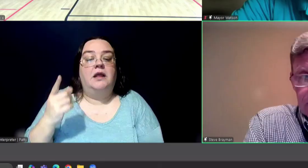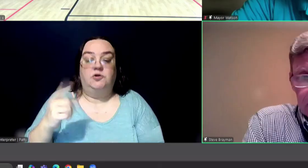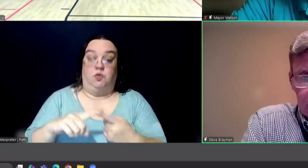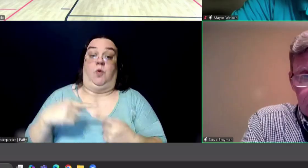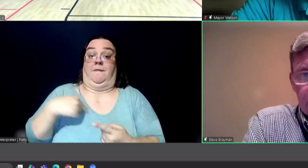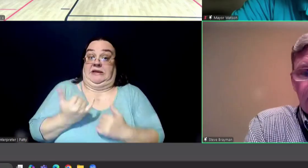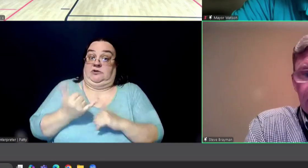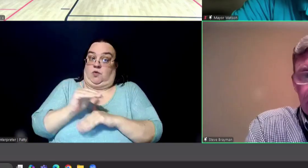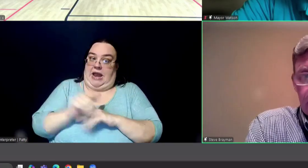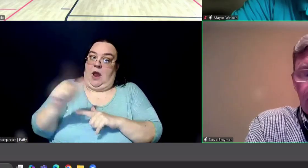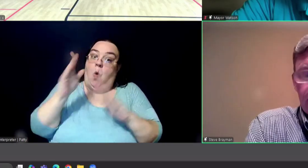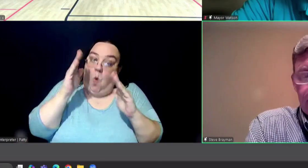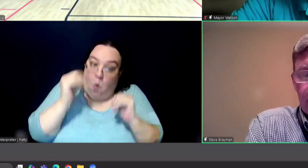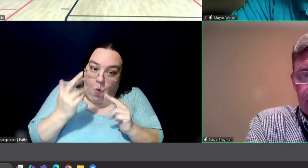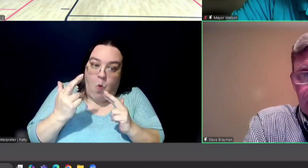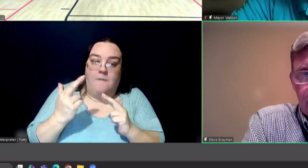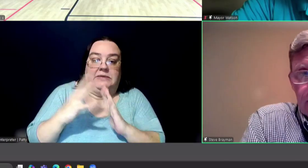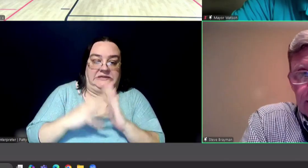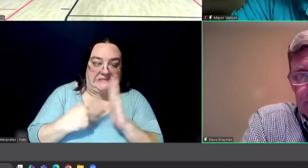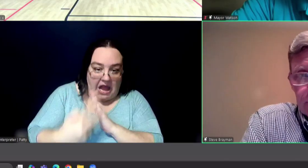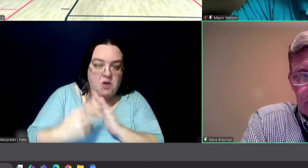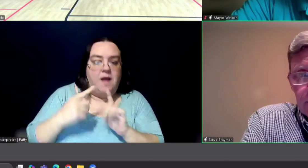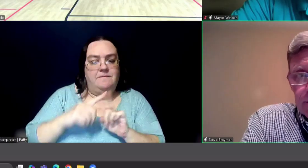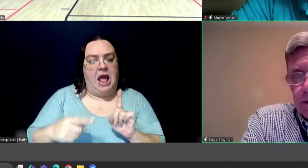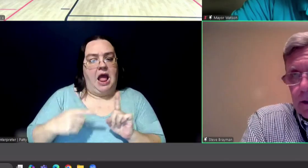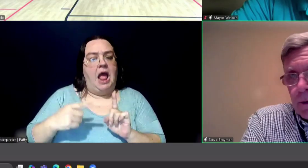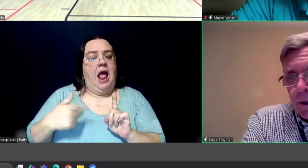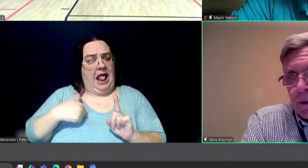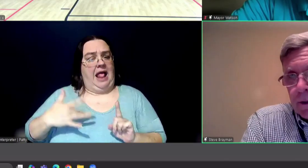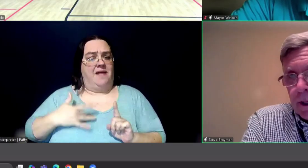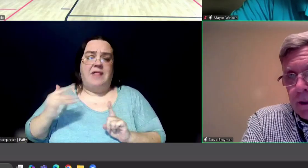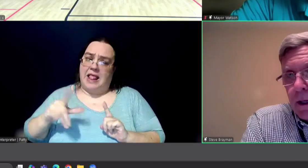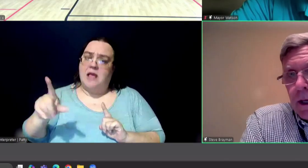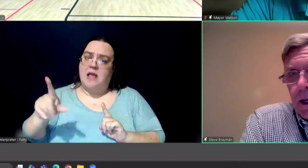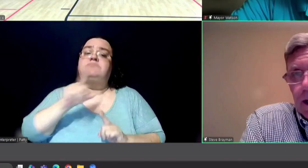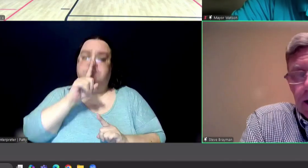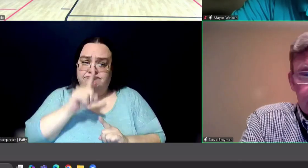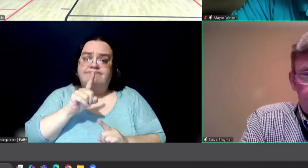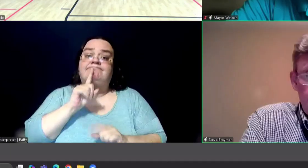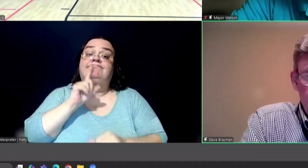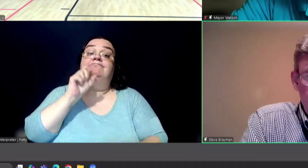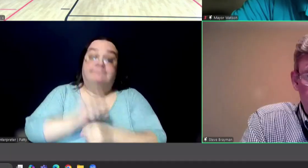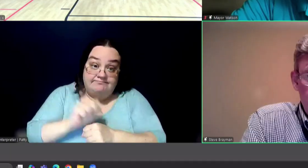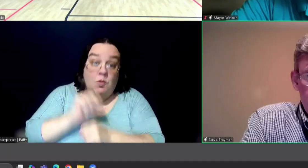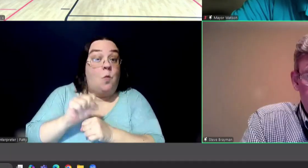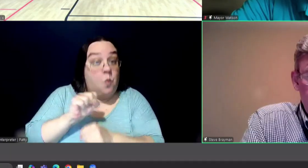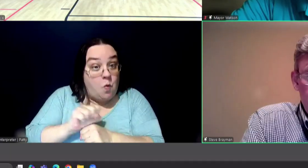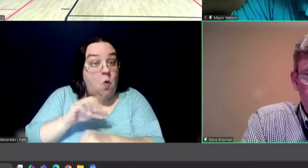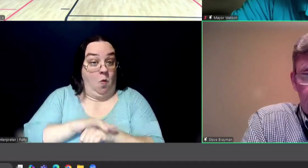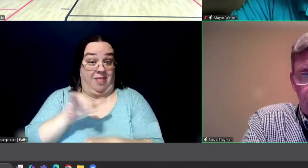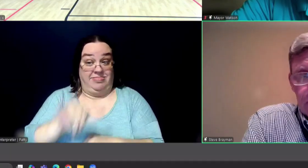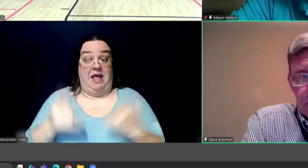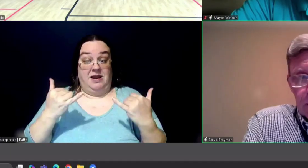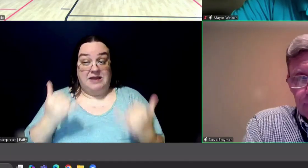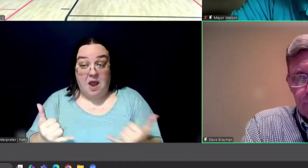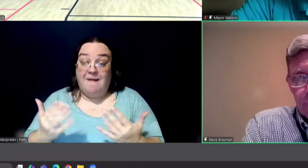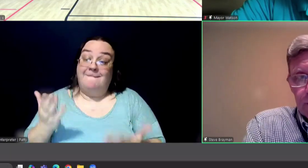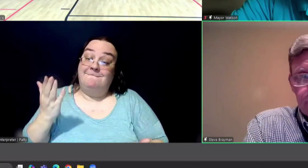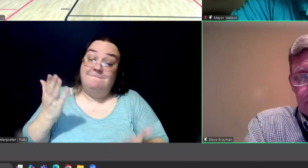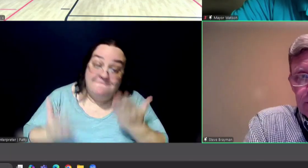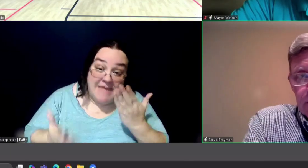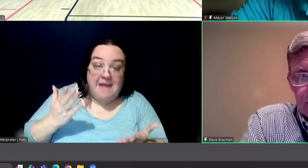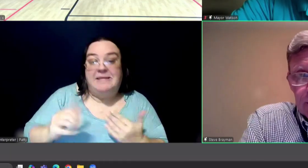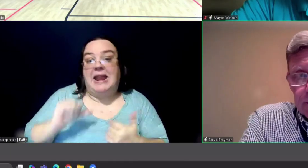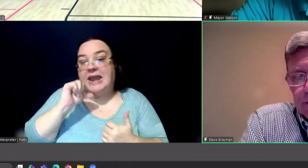hopes to have a schedule, but I feel like they are actually diligently working on that. That may not be